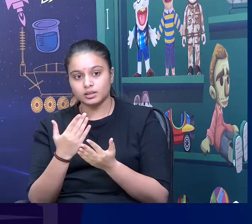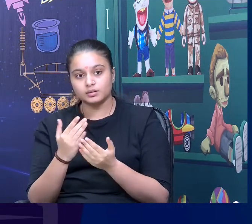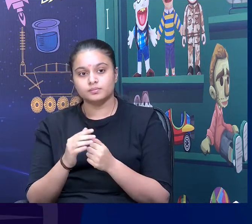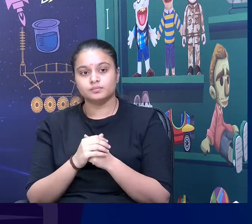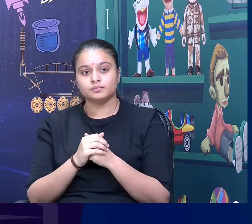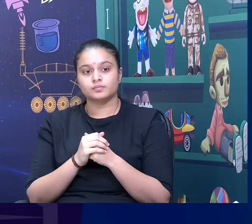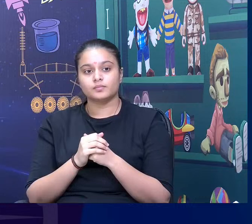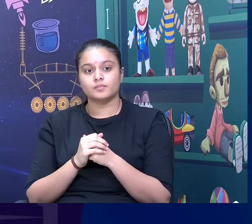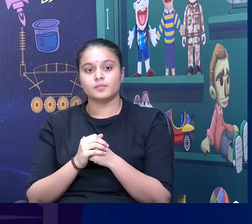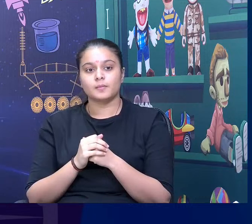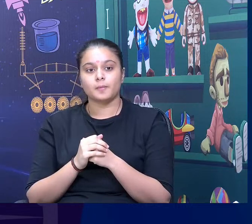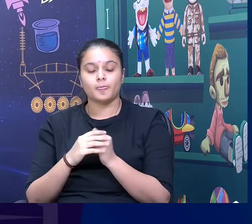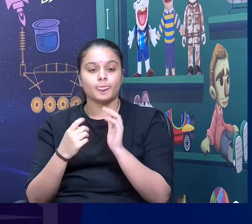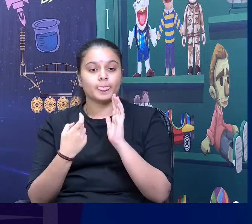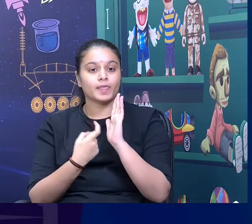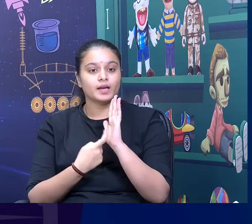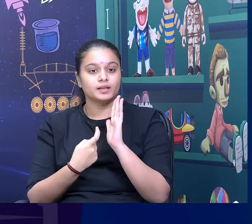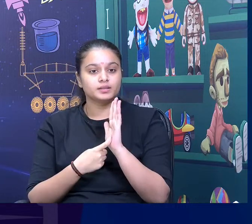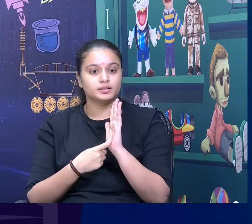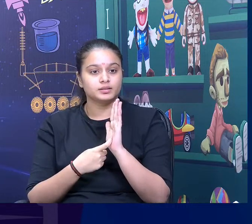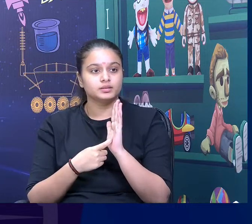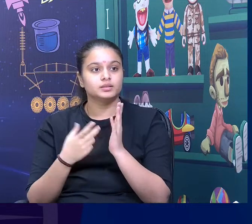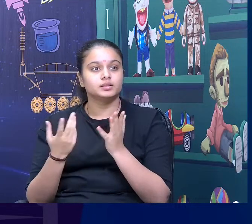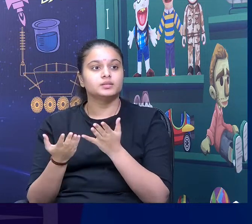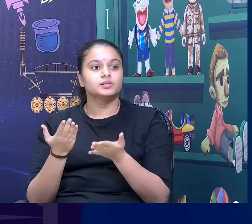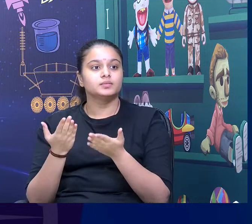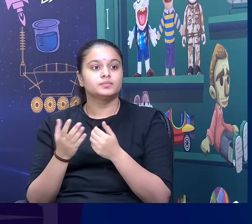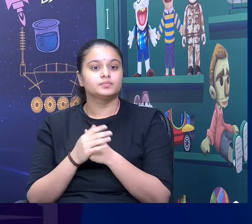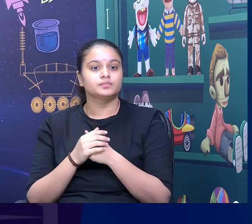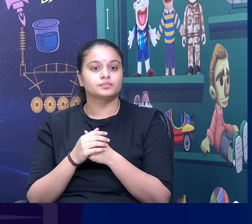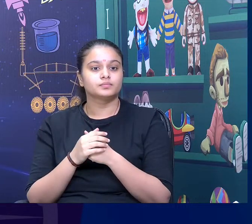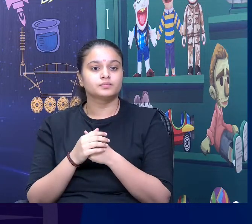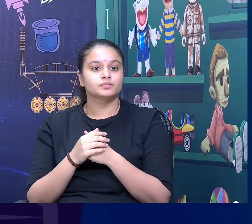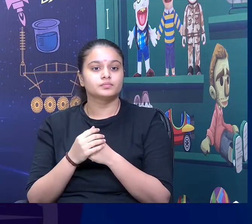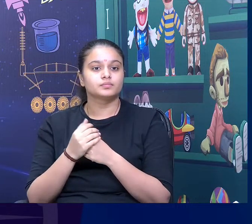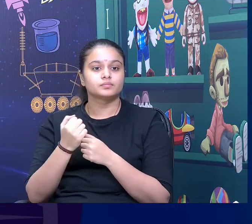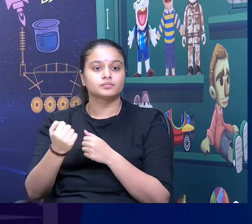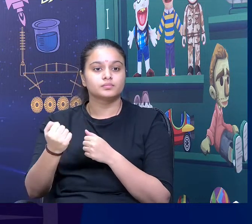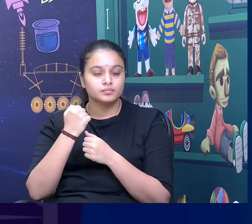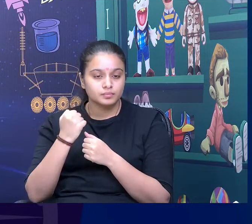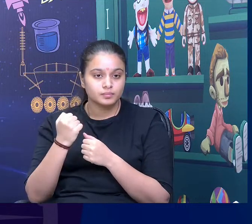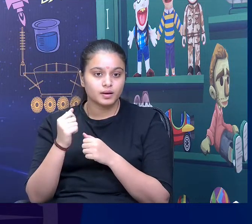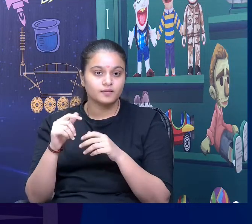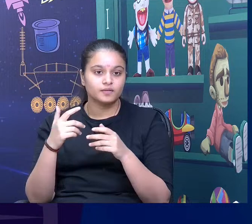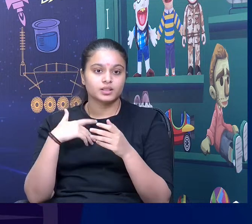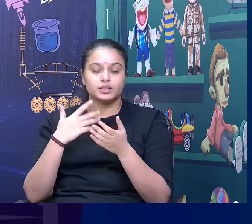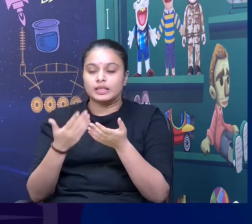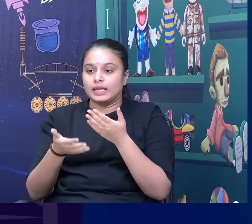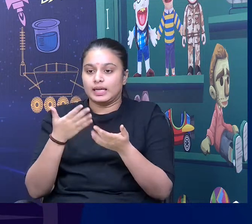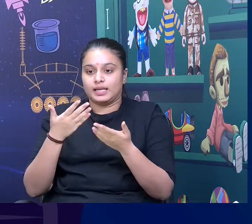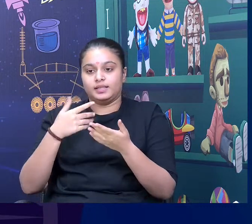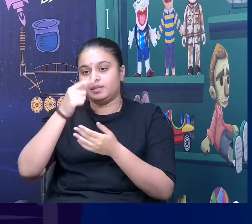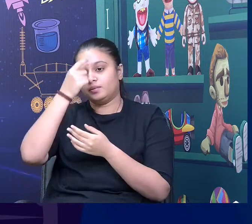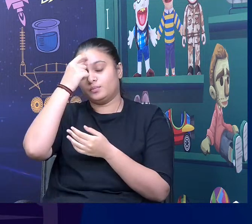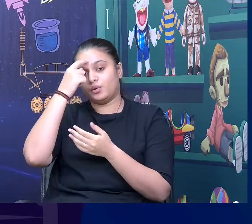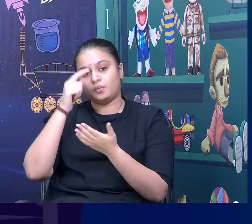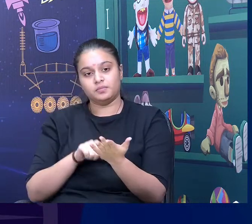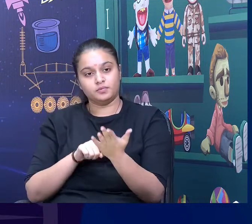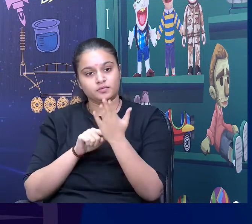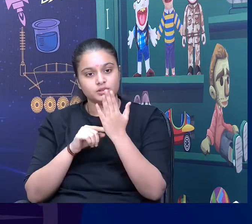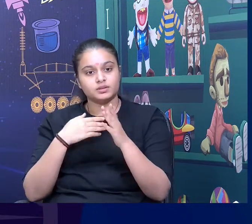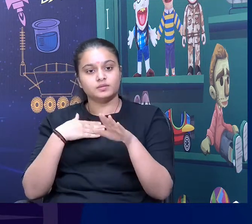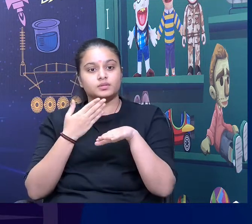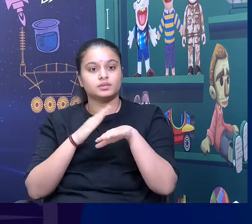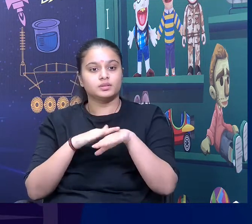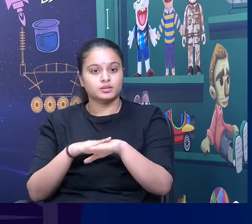Neve. Resilience is basically the power of bouncing back from something. You know, you've experienced